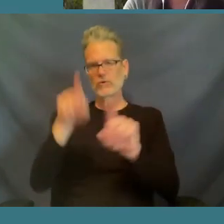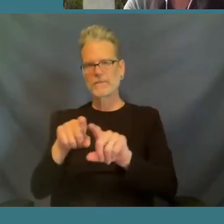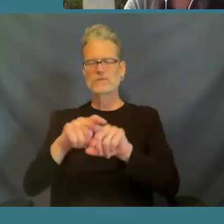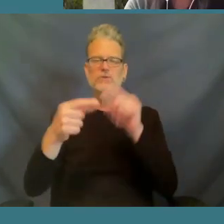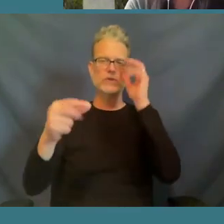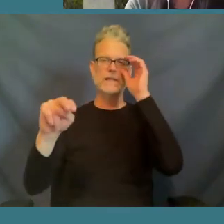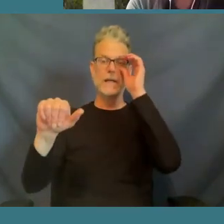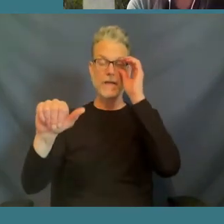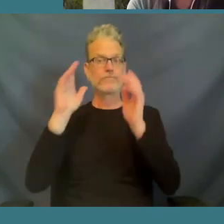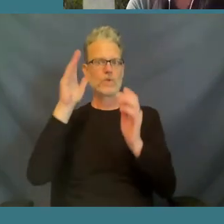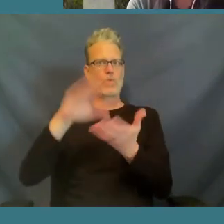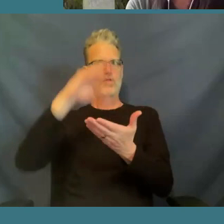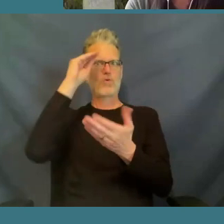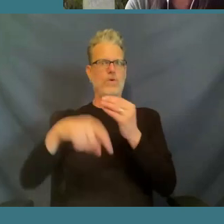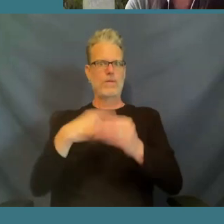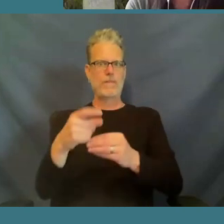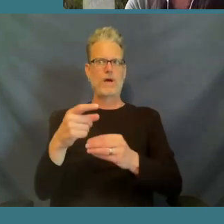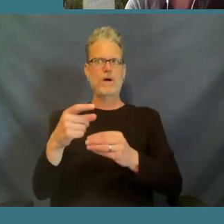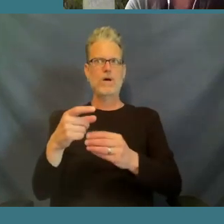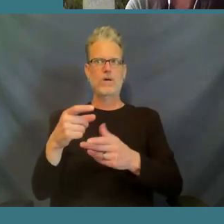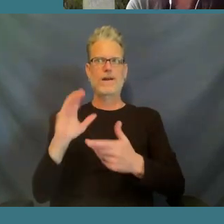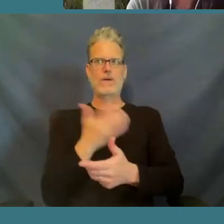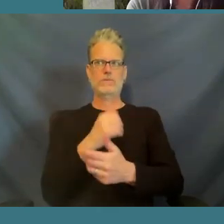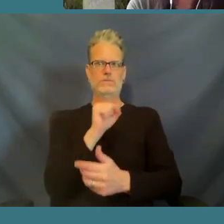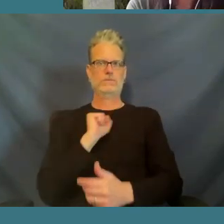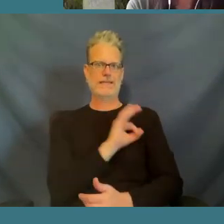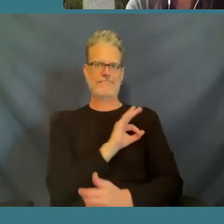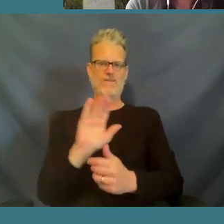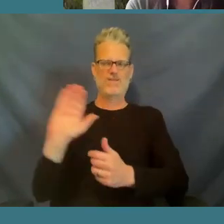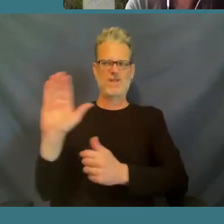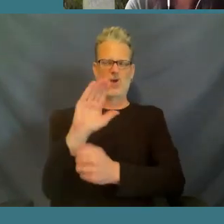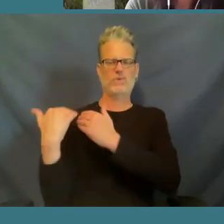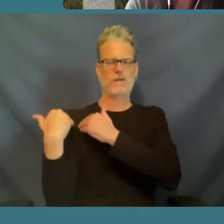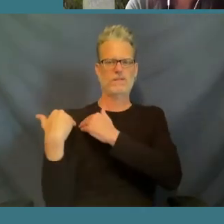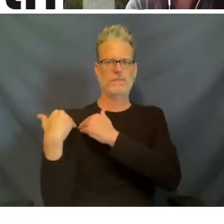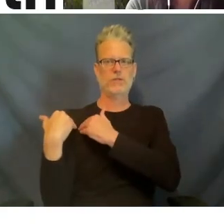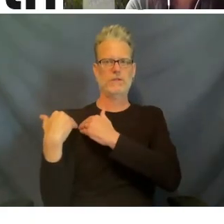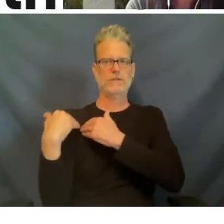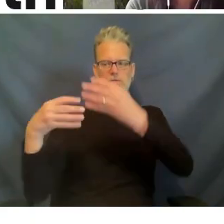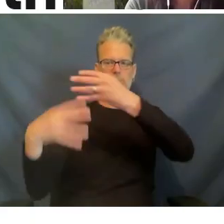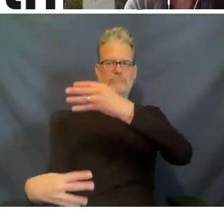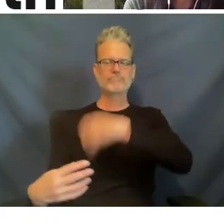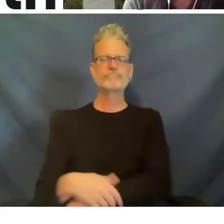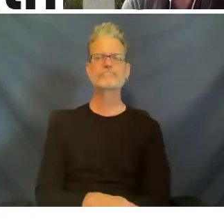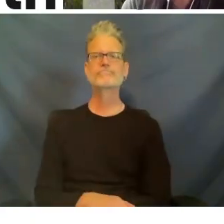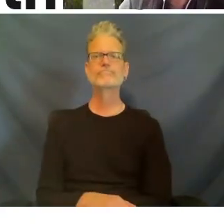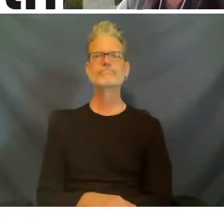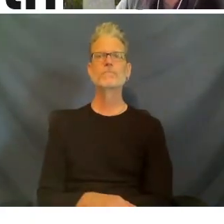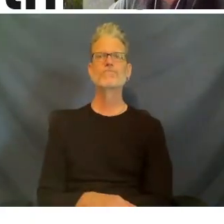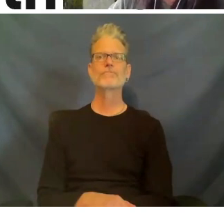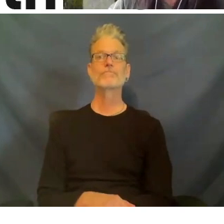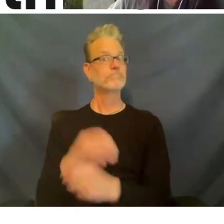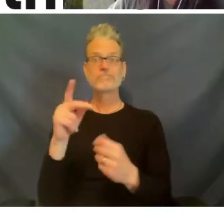the responsibilities of each of our staff. Next slide, please. Okay,